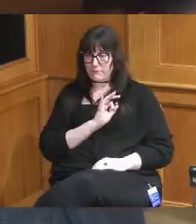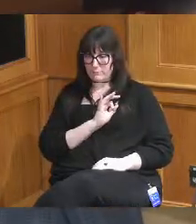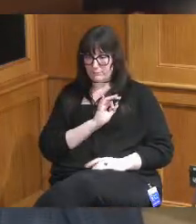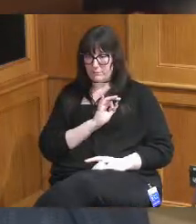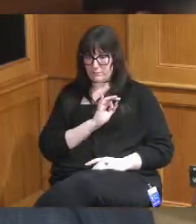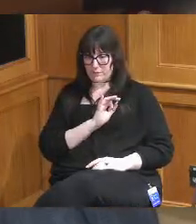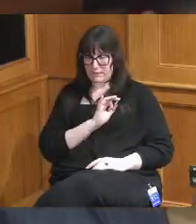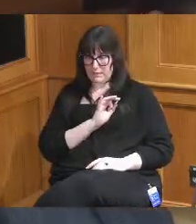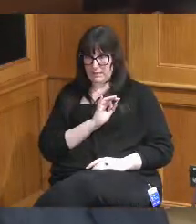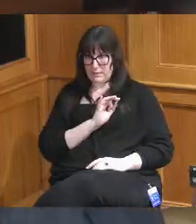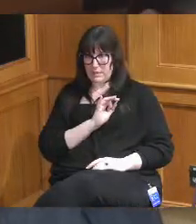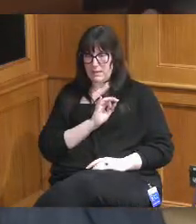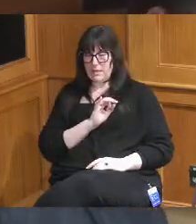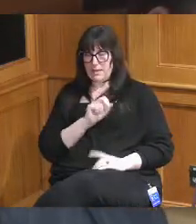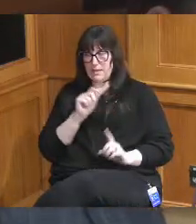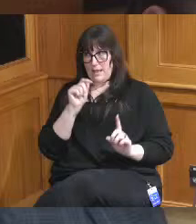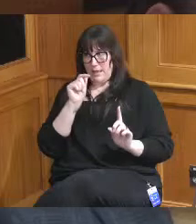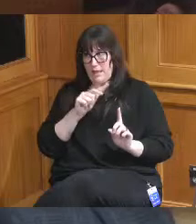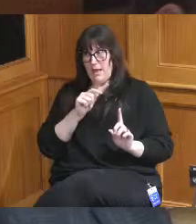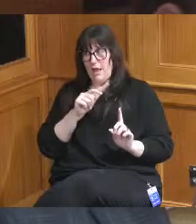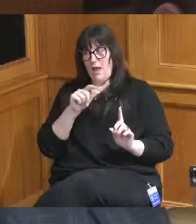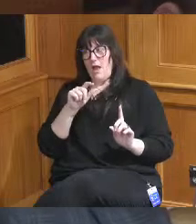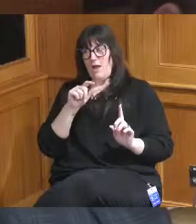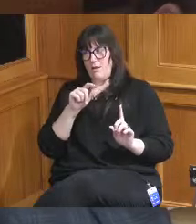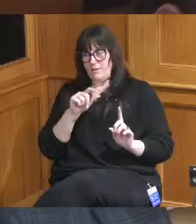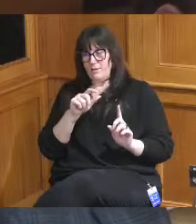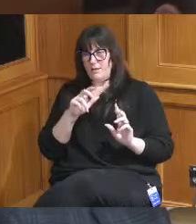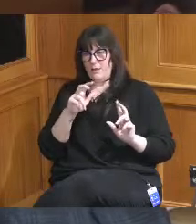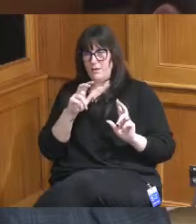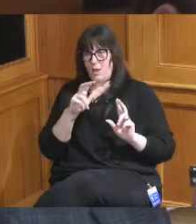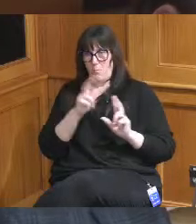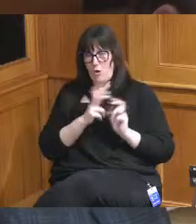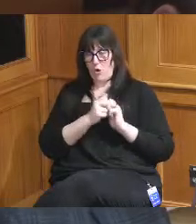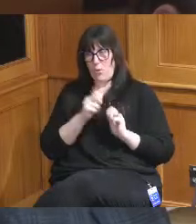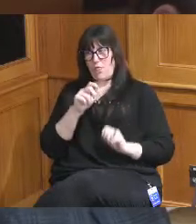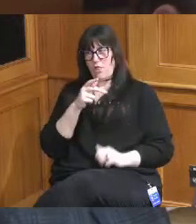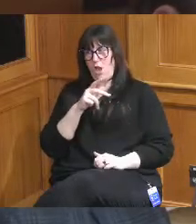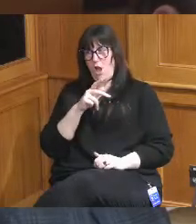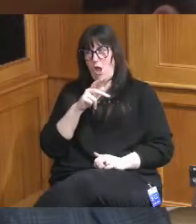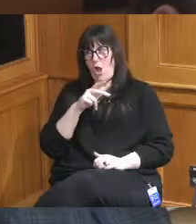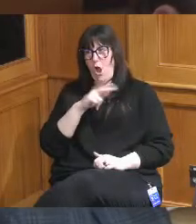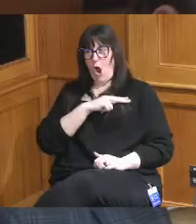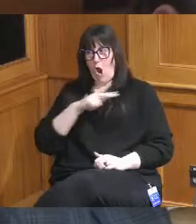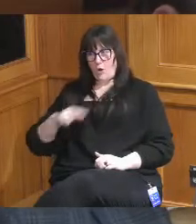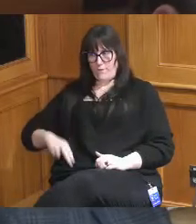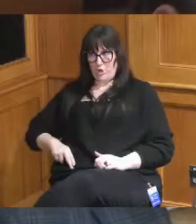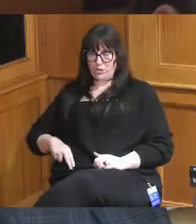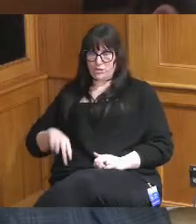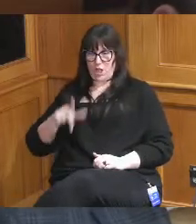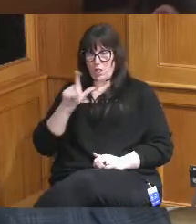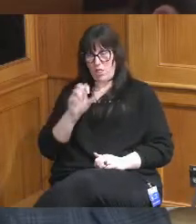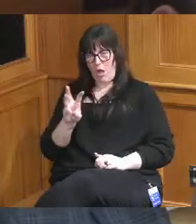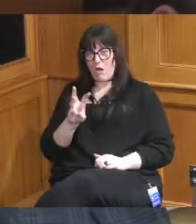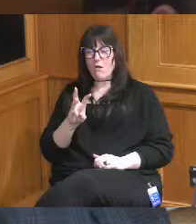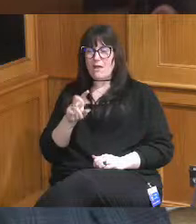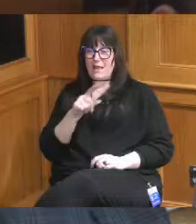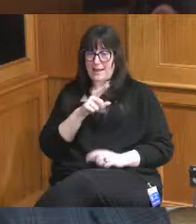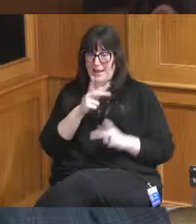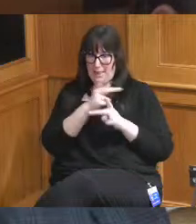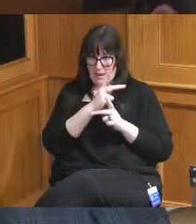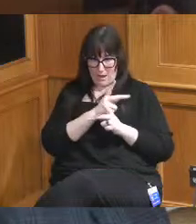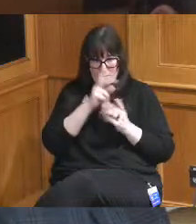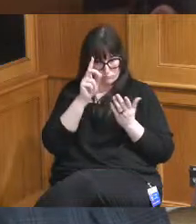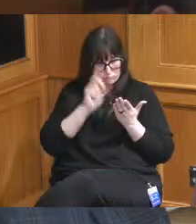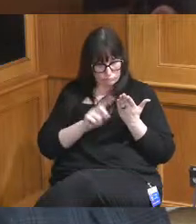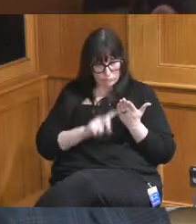fellow at the Harvard Law Program, so this is a great legal project for him. He found a lot of Ohio